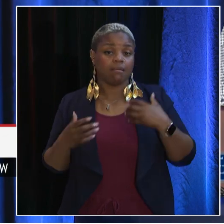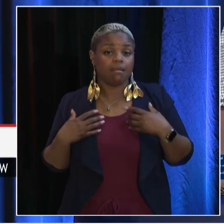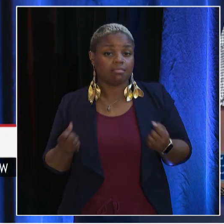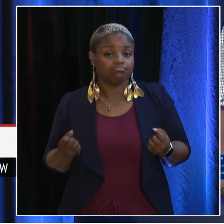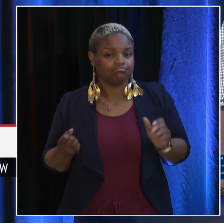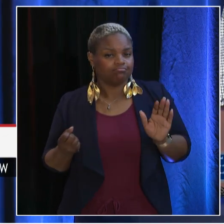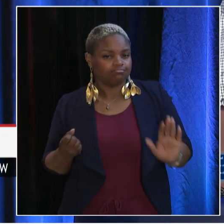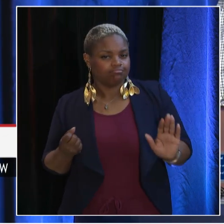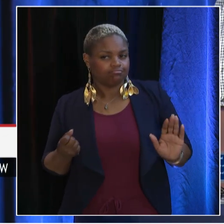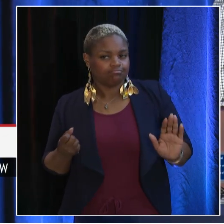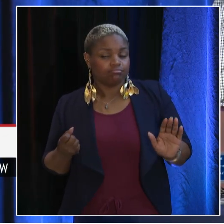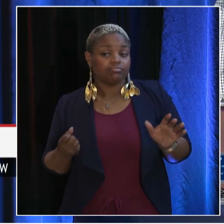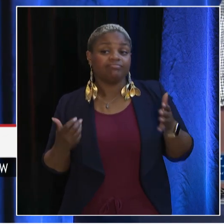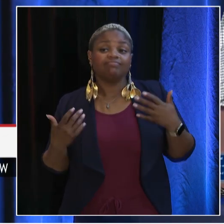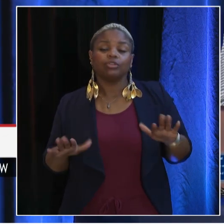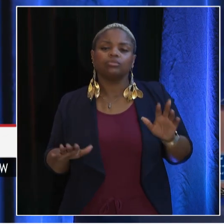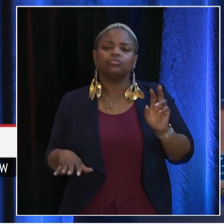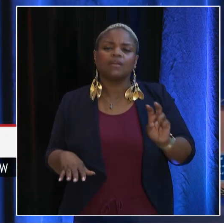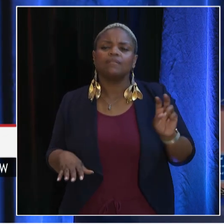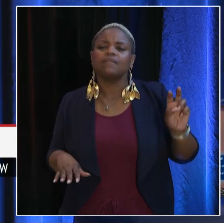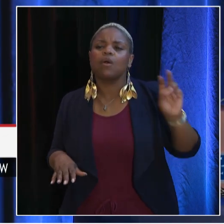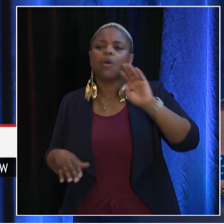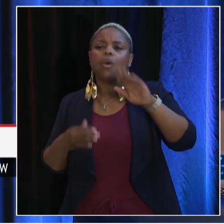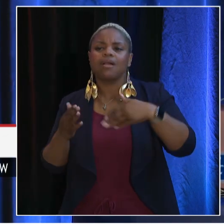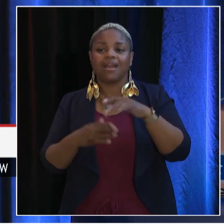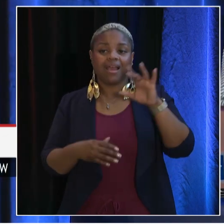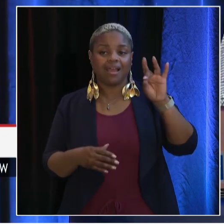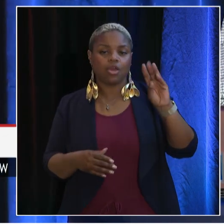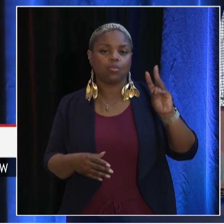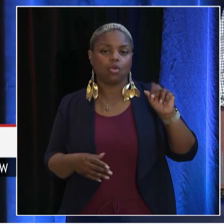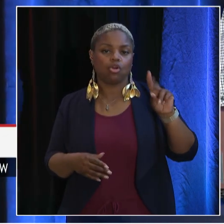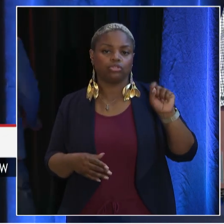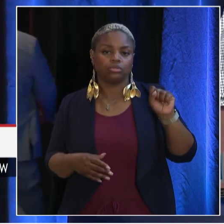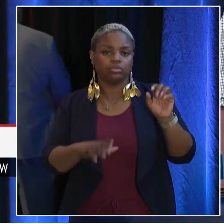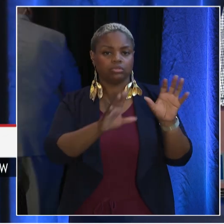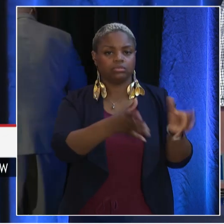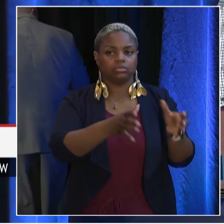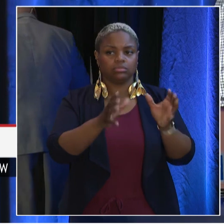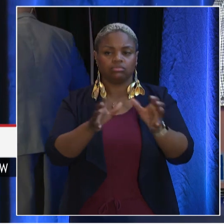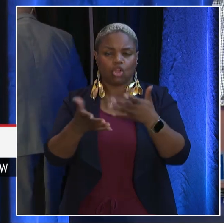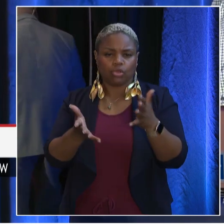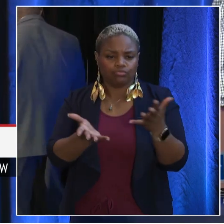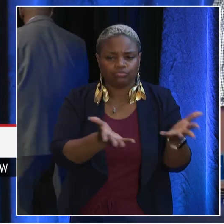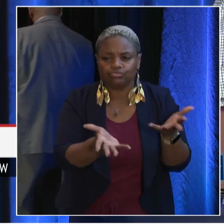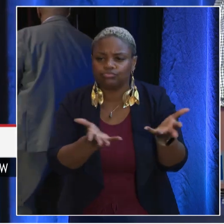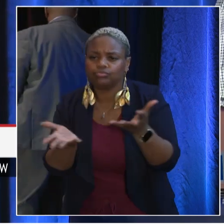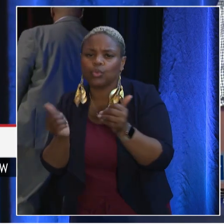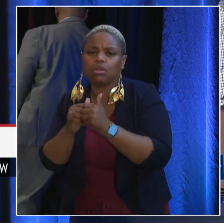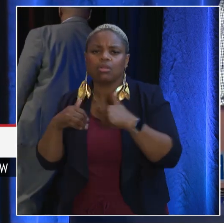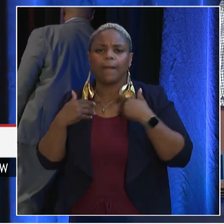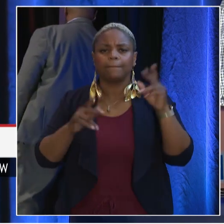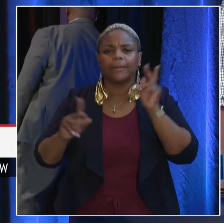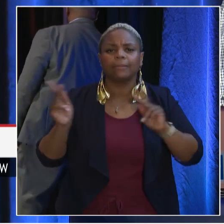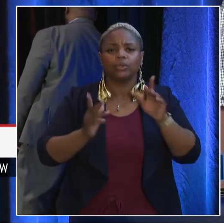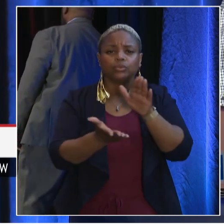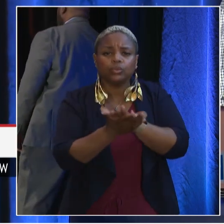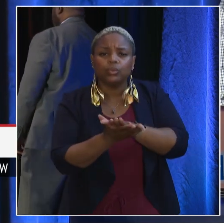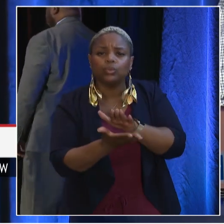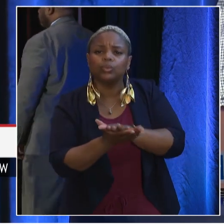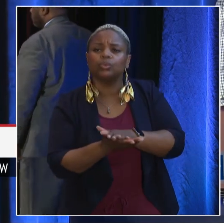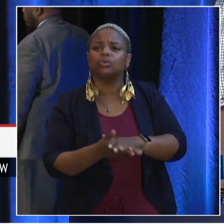traveled all 8 wards of our city, speaking to countless young people in schools about self-care